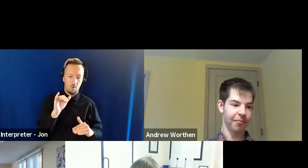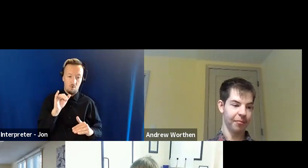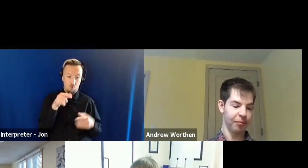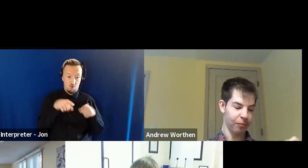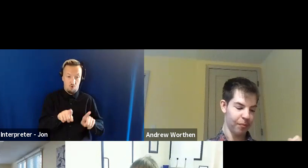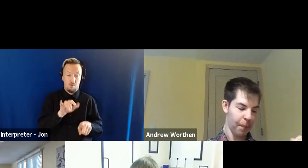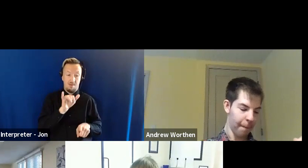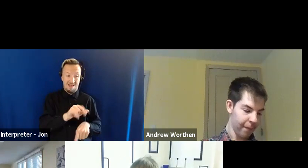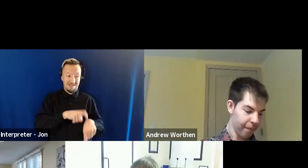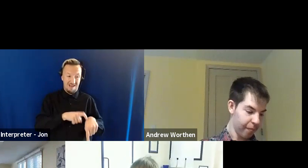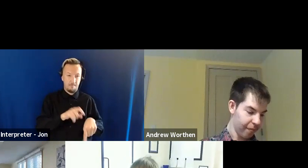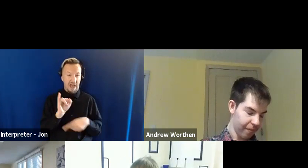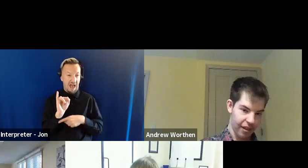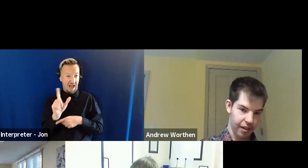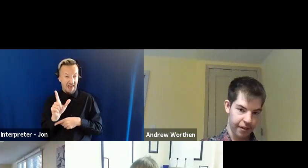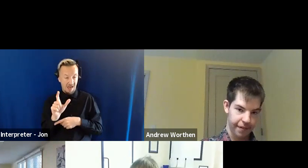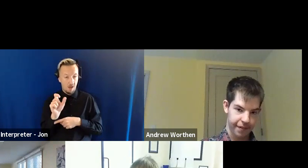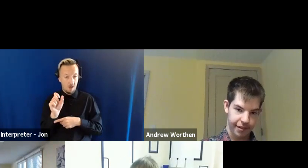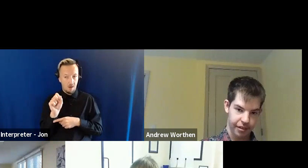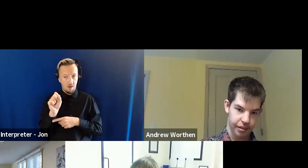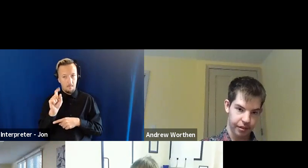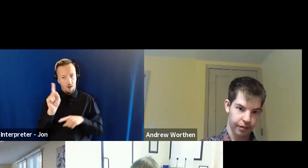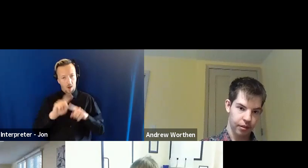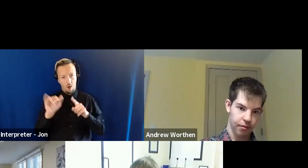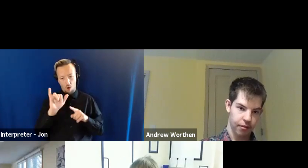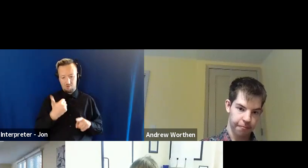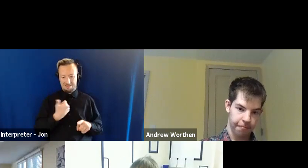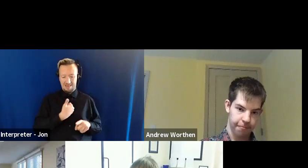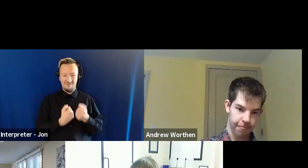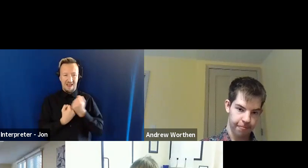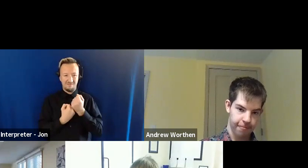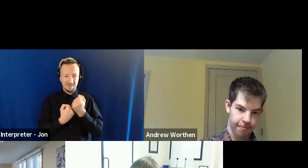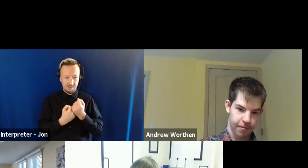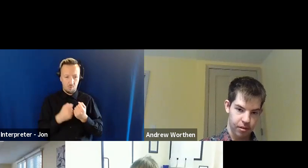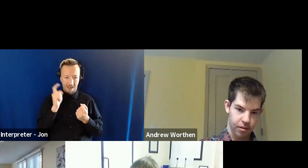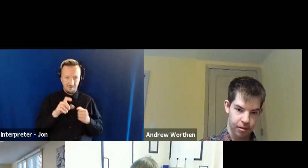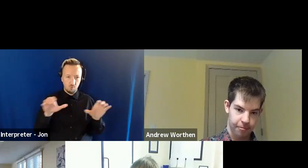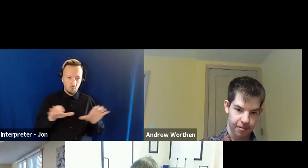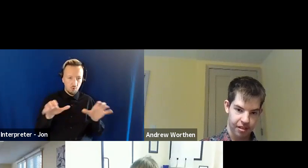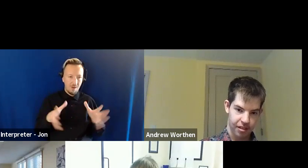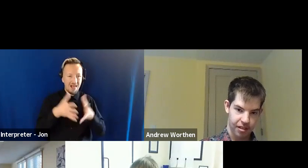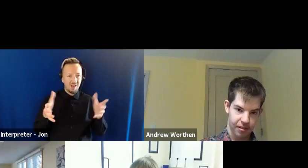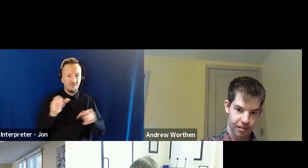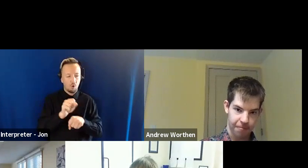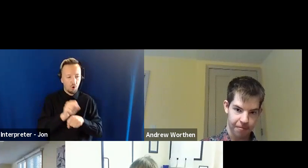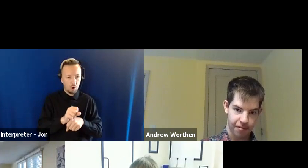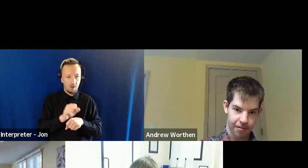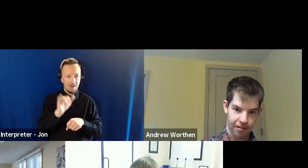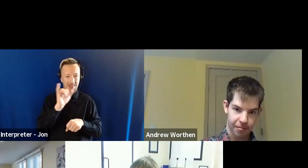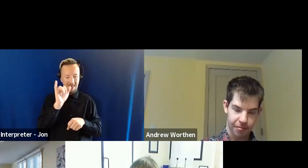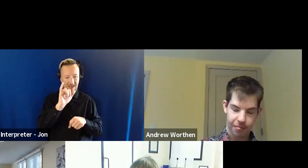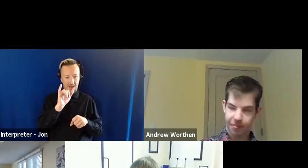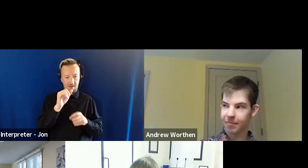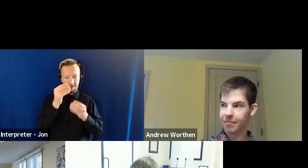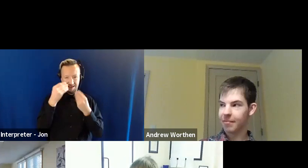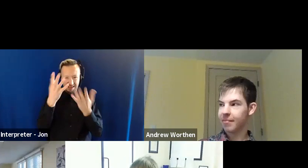in the IL movement, but certainly in the self-advocacy movement and in promoting concepts like person-centeredness. You